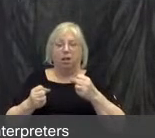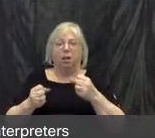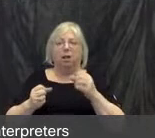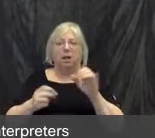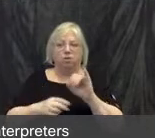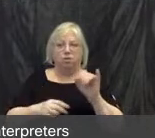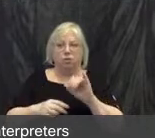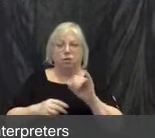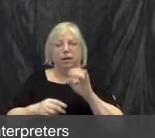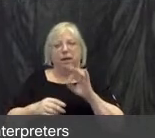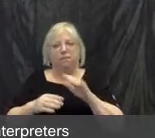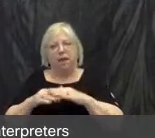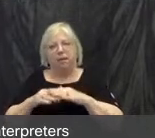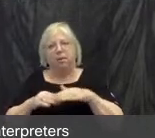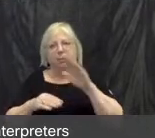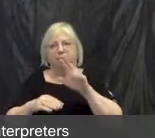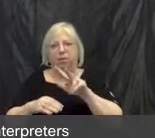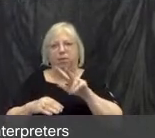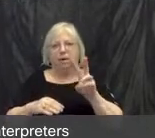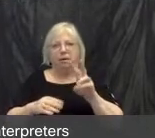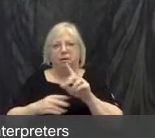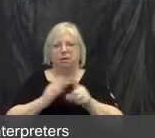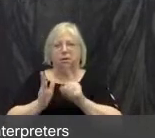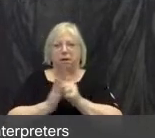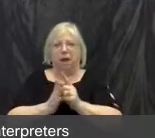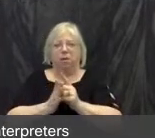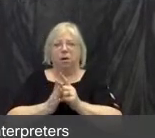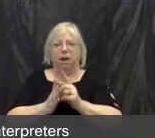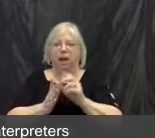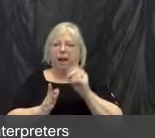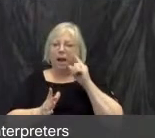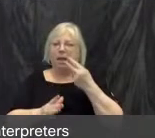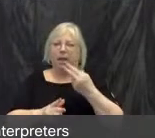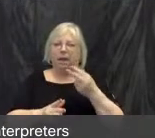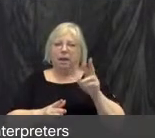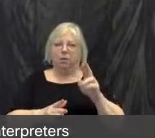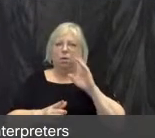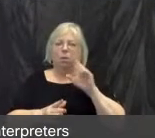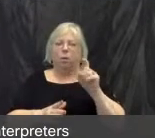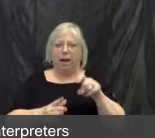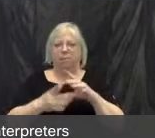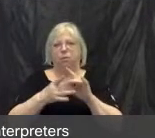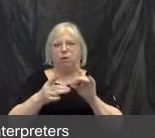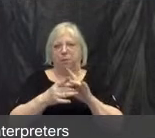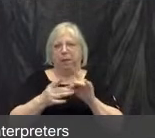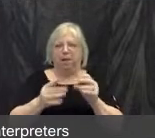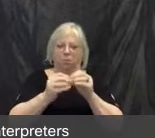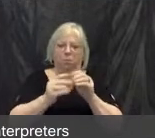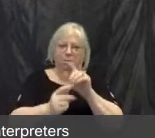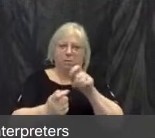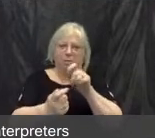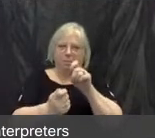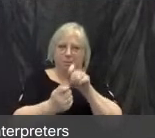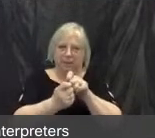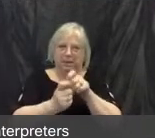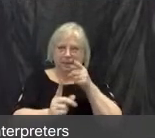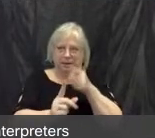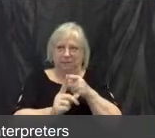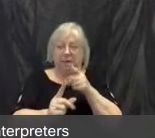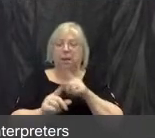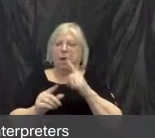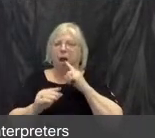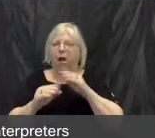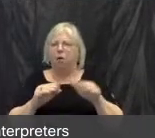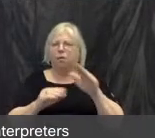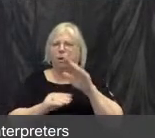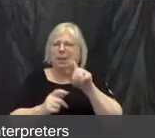hours. I believe and HR will have to speak more specifically, but I think over a certain